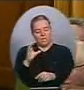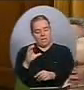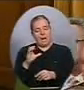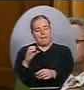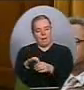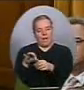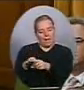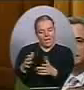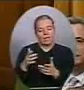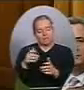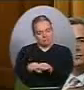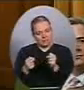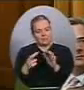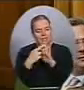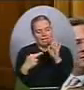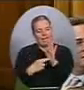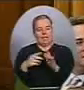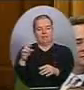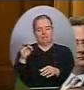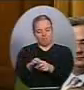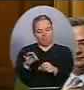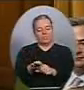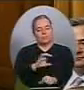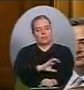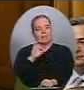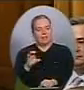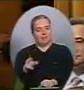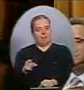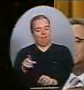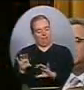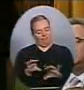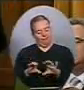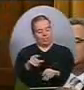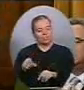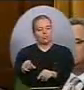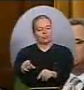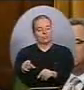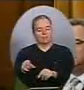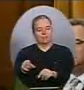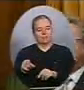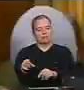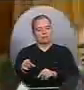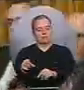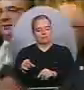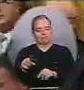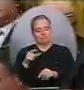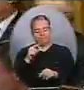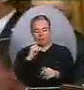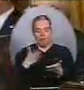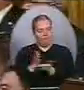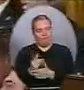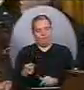Act laws. Indeed, Mr. Speaker, they've acted in a fashion that is disgraceful, deceptive, and dishonest. And I will say it outside, Mr.